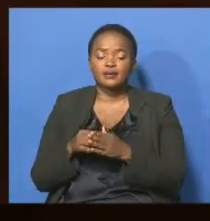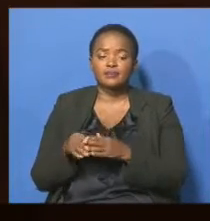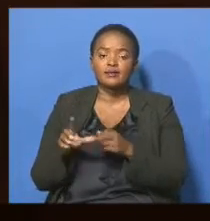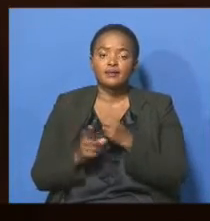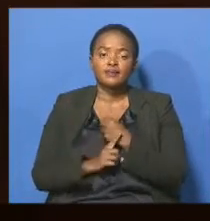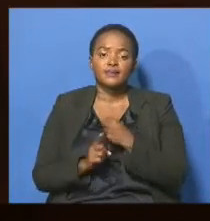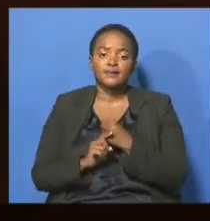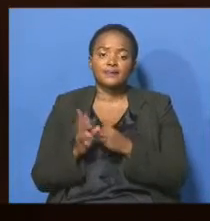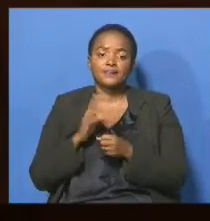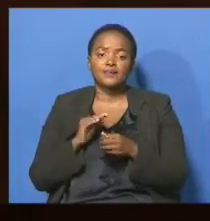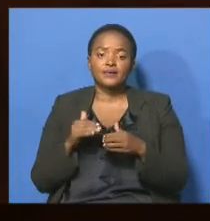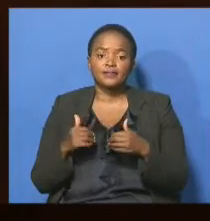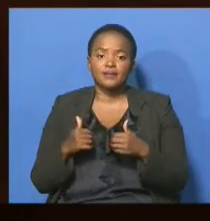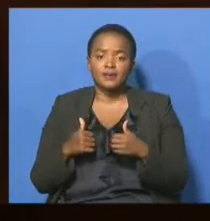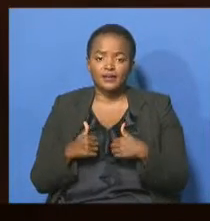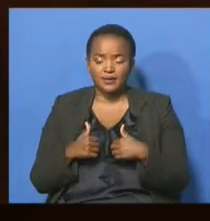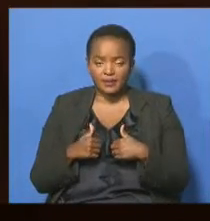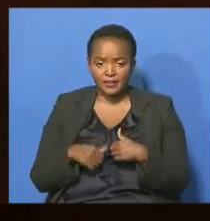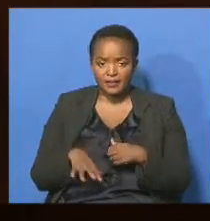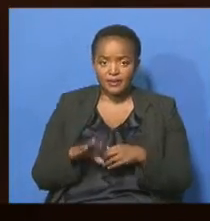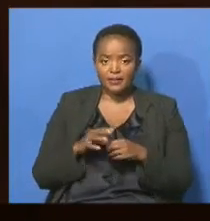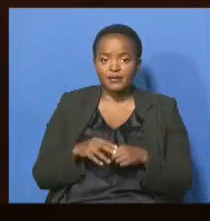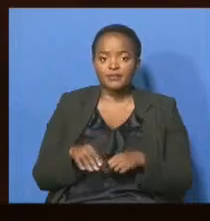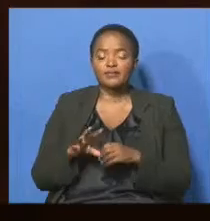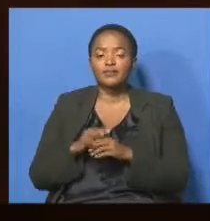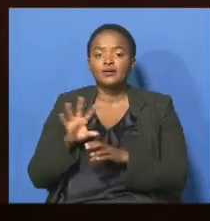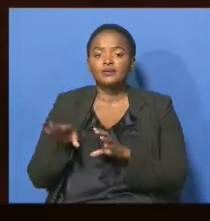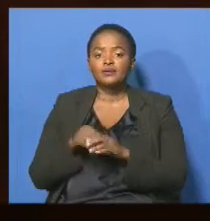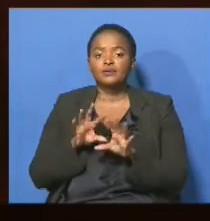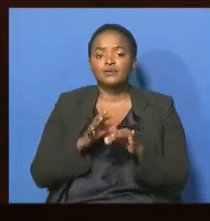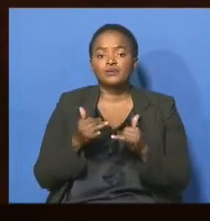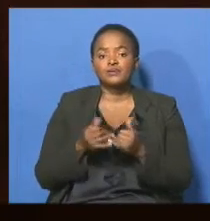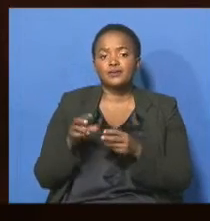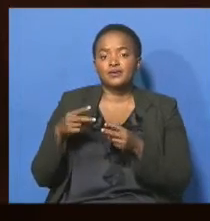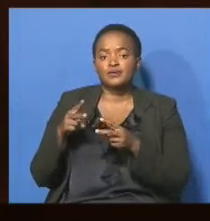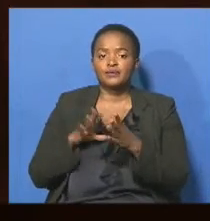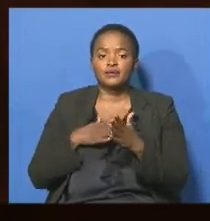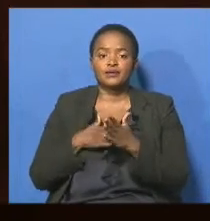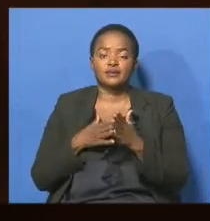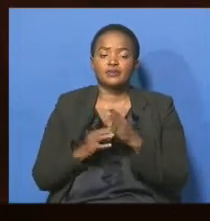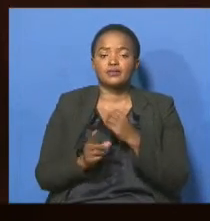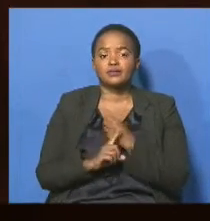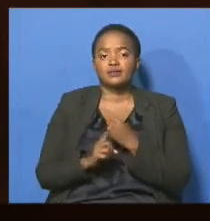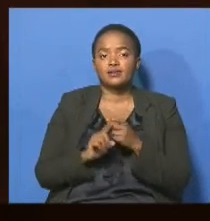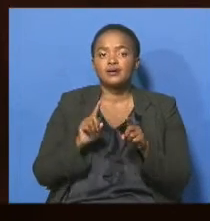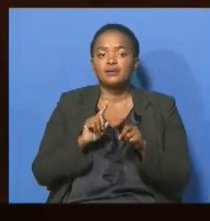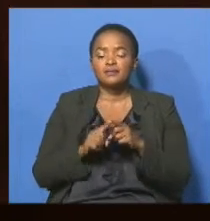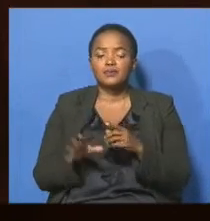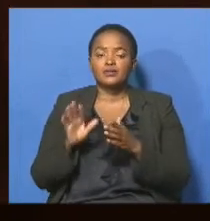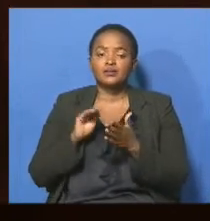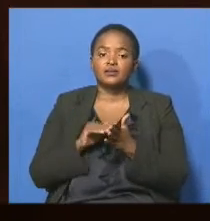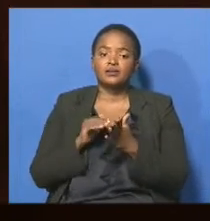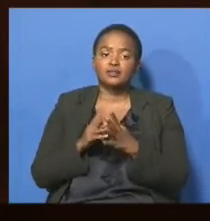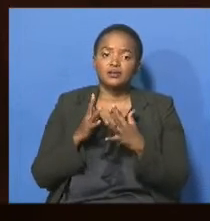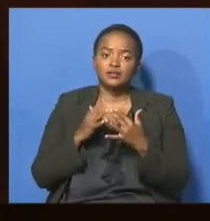sit, you may inculcate the community in the fight against crime, but at the end of the day, as police